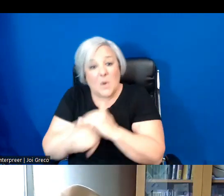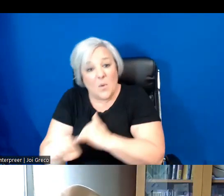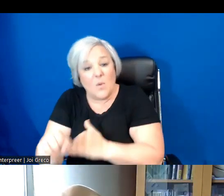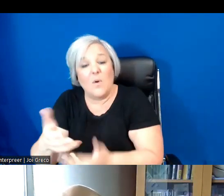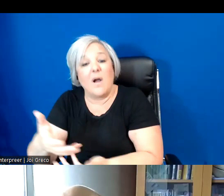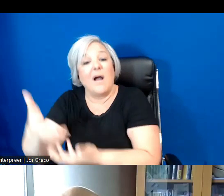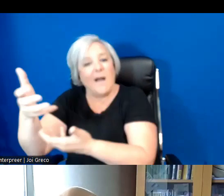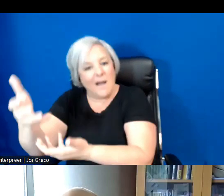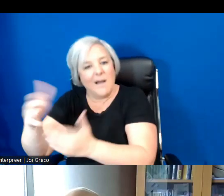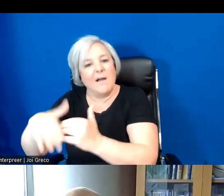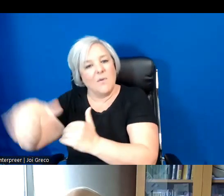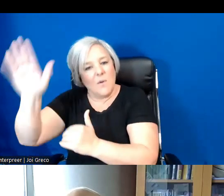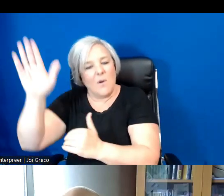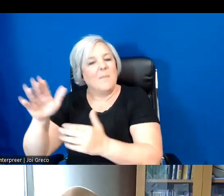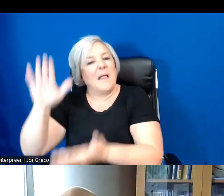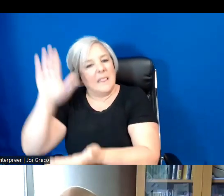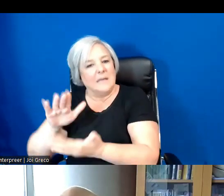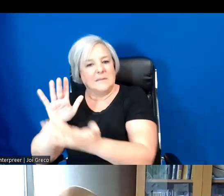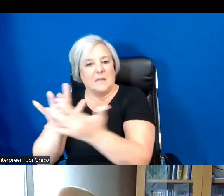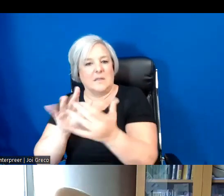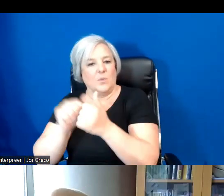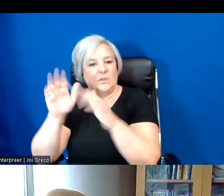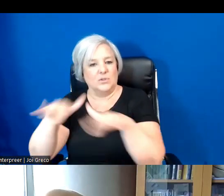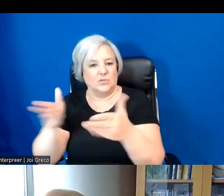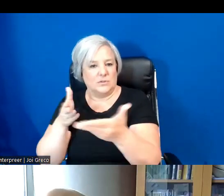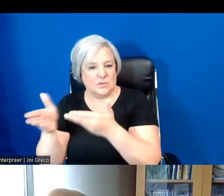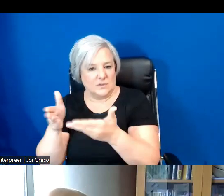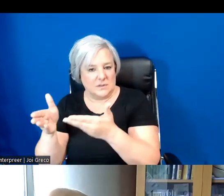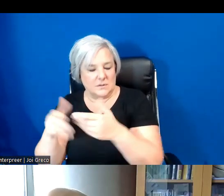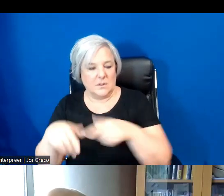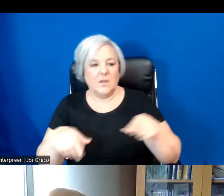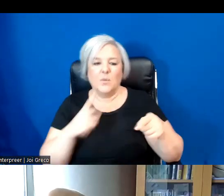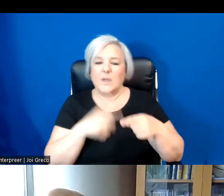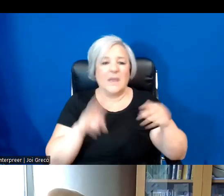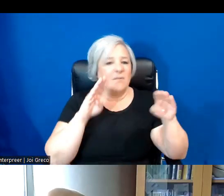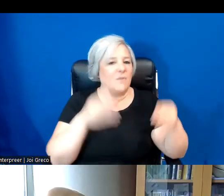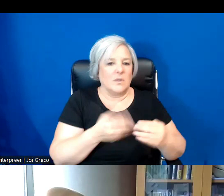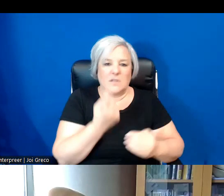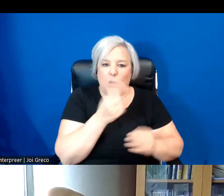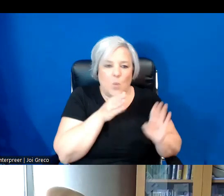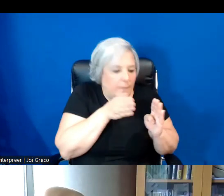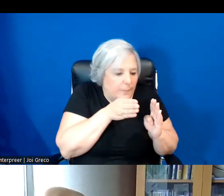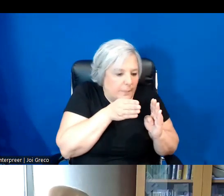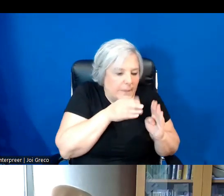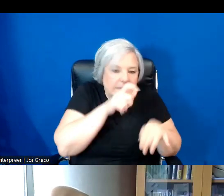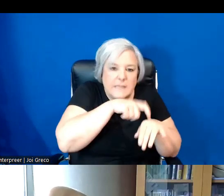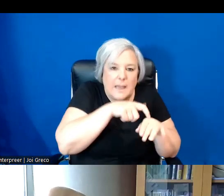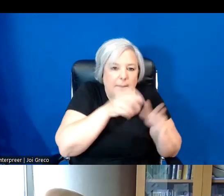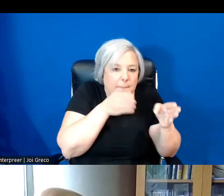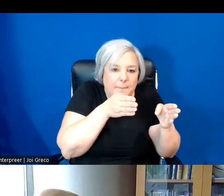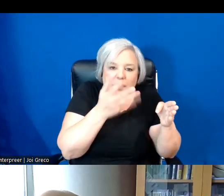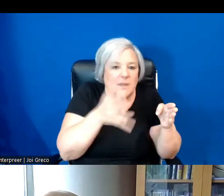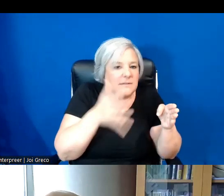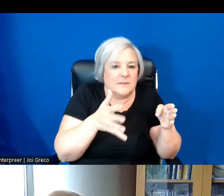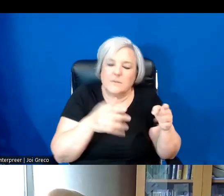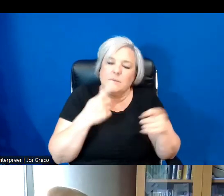child welfare. But it also taught us a big lesson, is that we can't just focus on one time point, that if